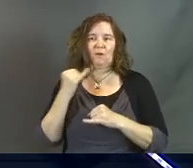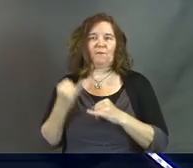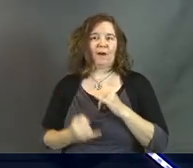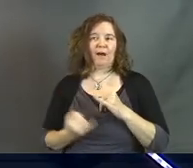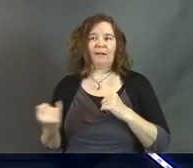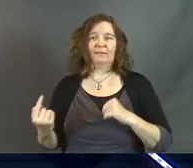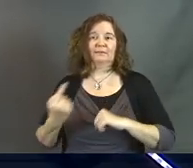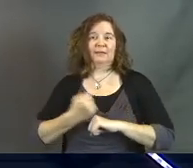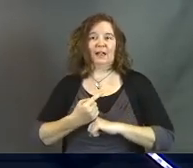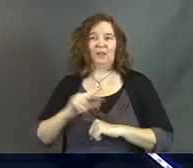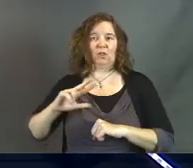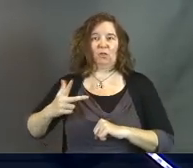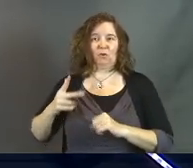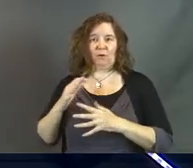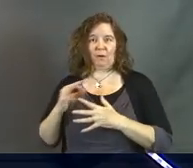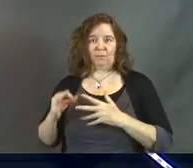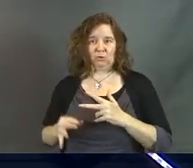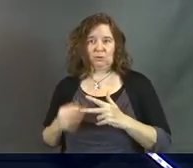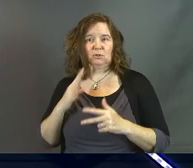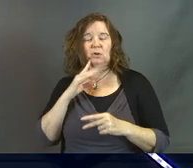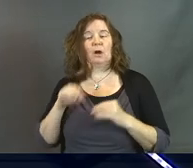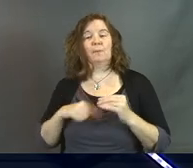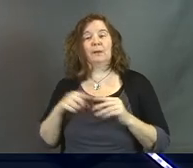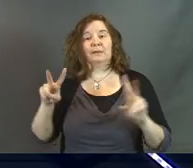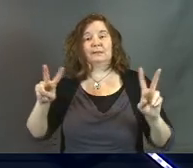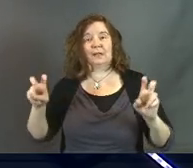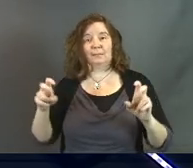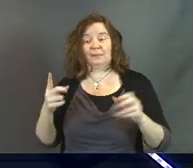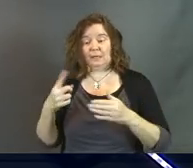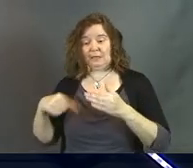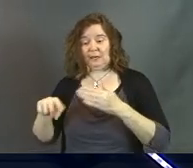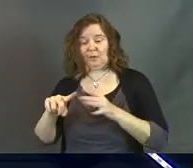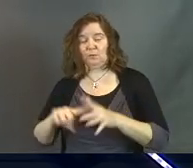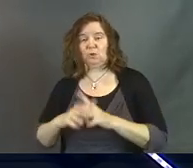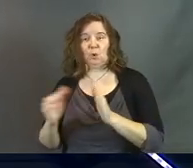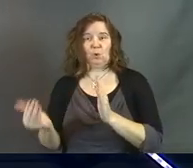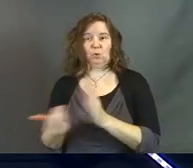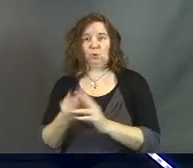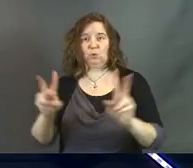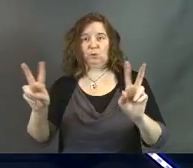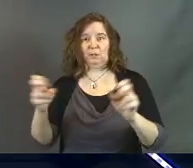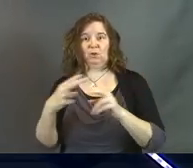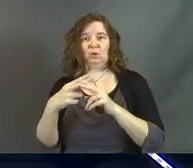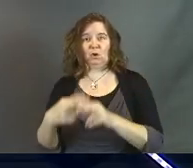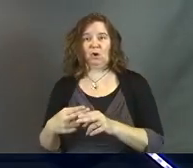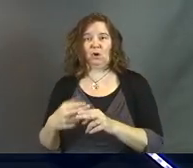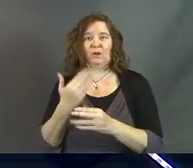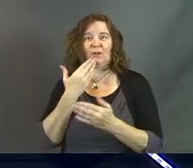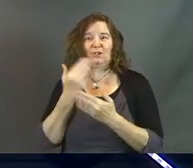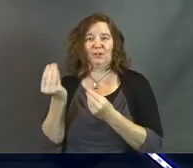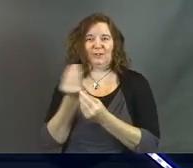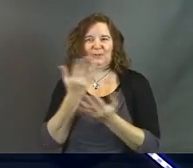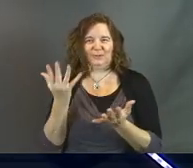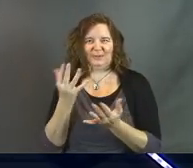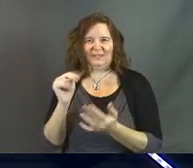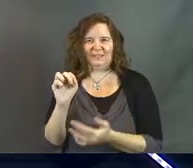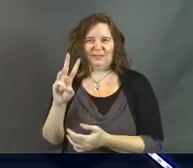final day in the third option, talking about this topic. Next week, we start a brand new series called Good News,